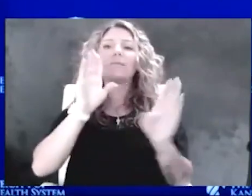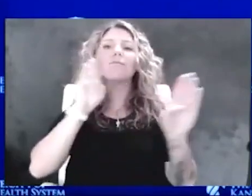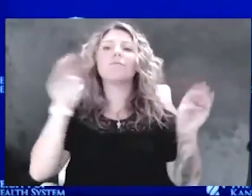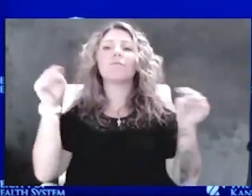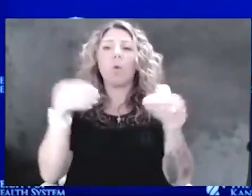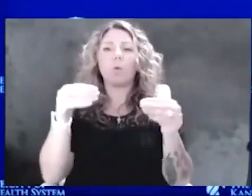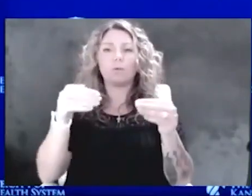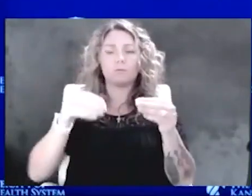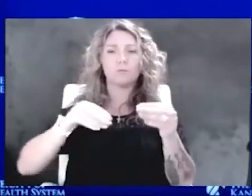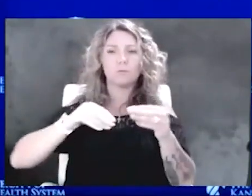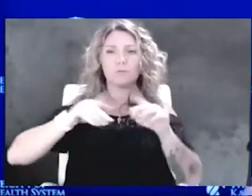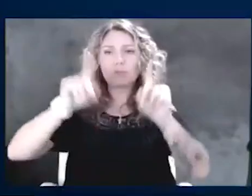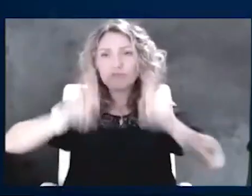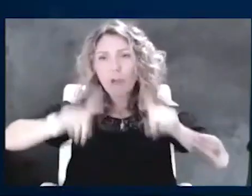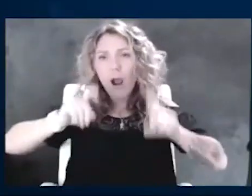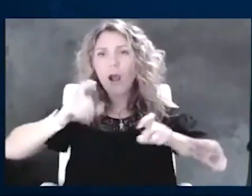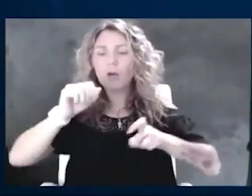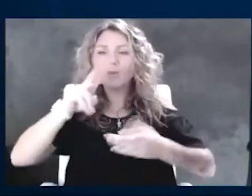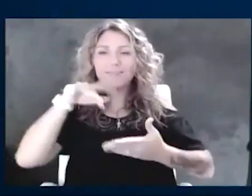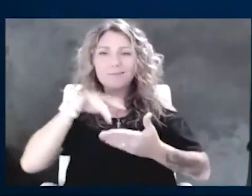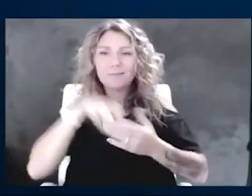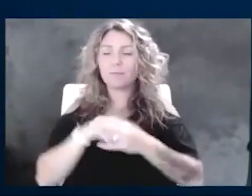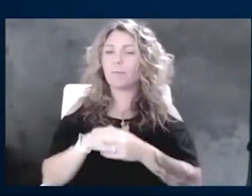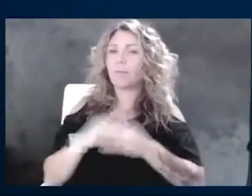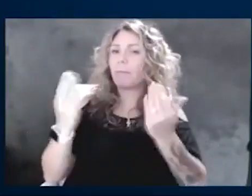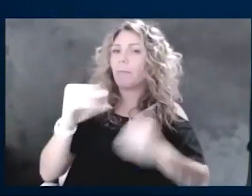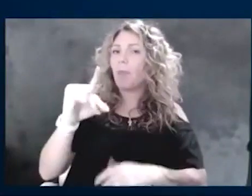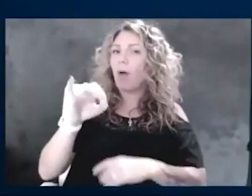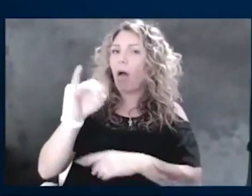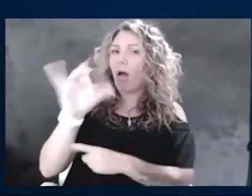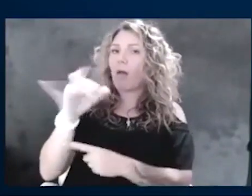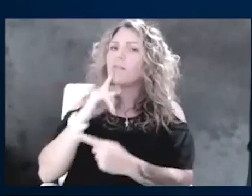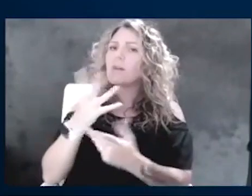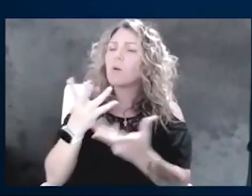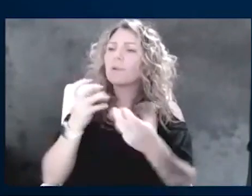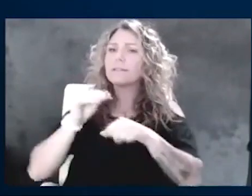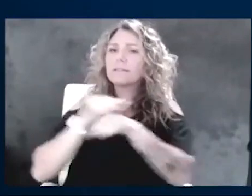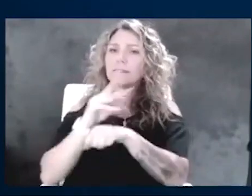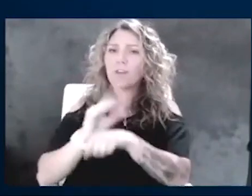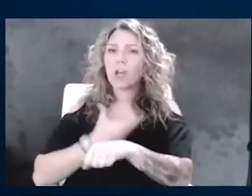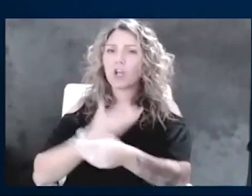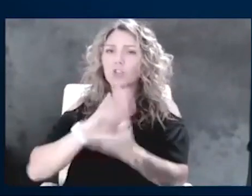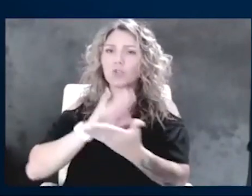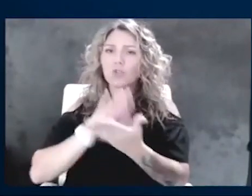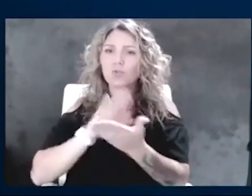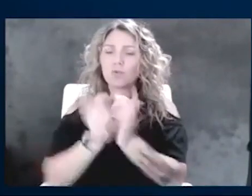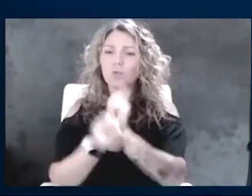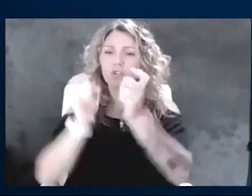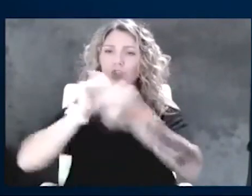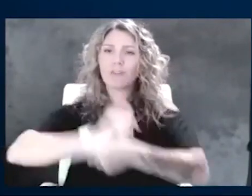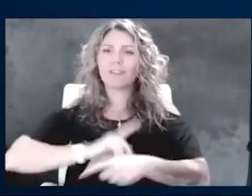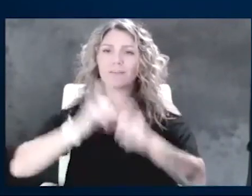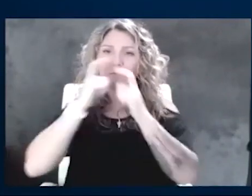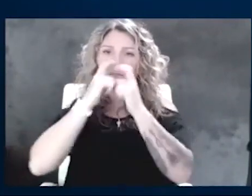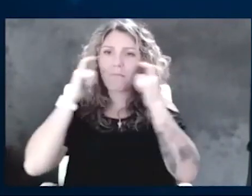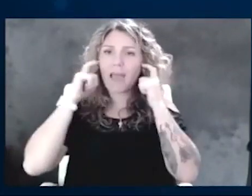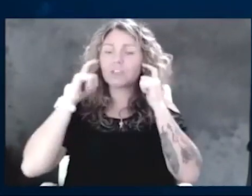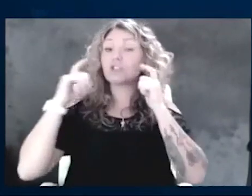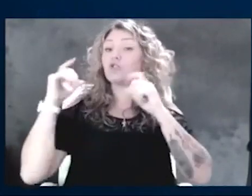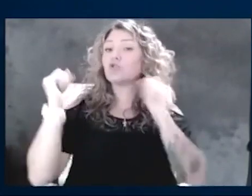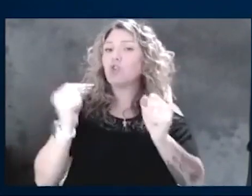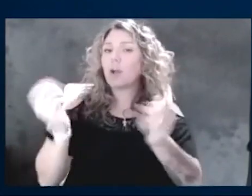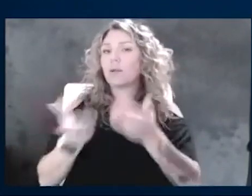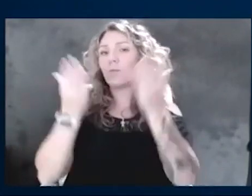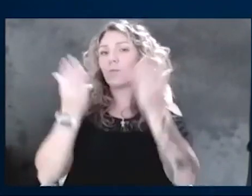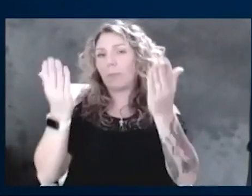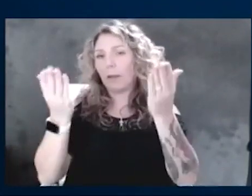that. All right, Holly's looking for some advice. She says our school recently moved to masks being strongly recommended. She says that